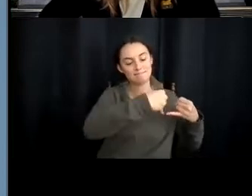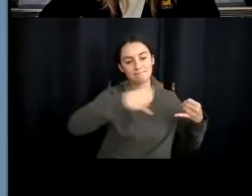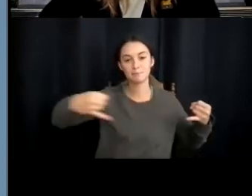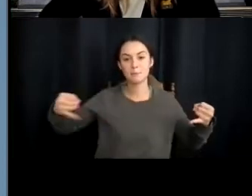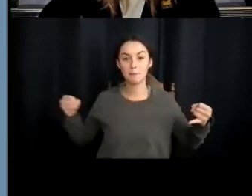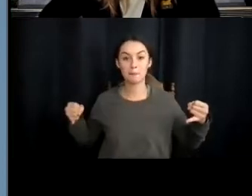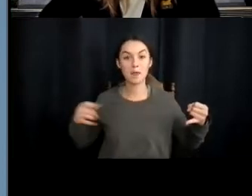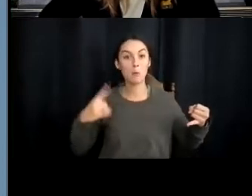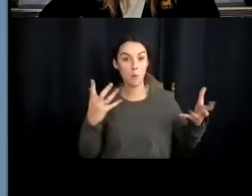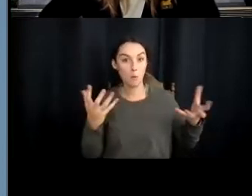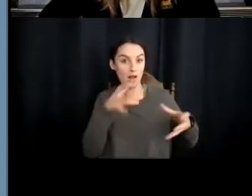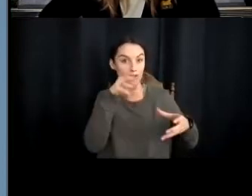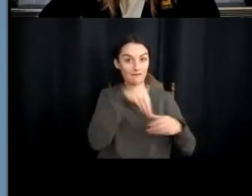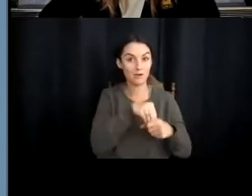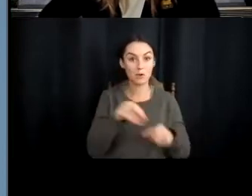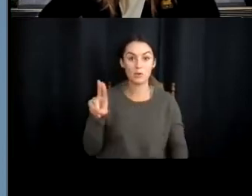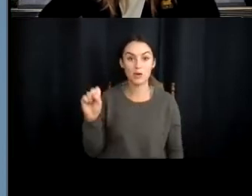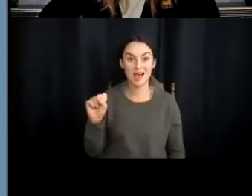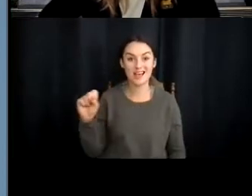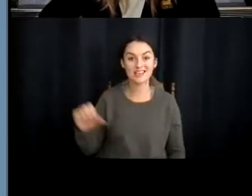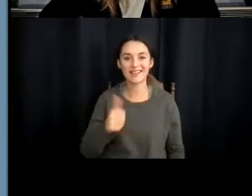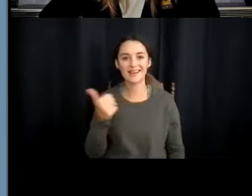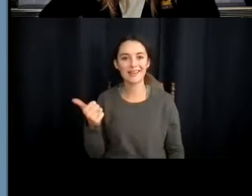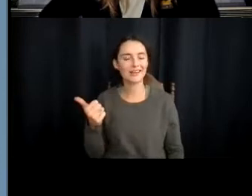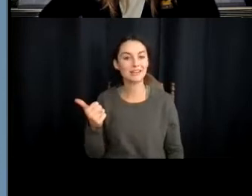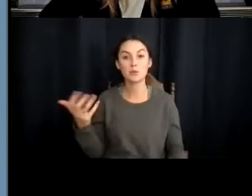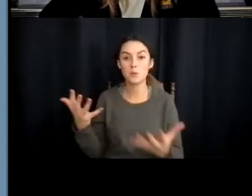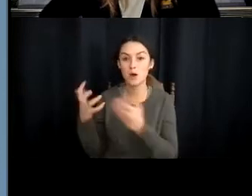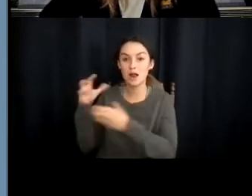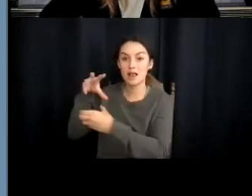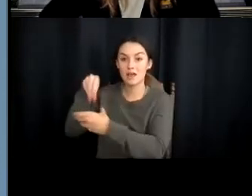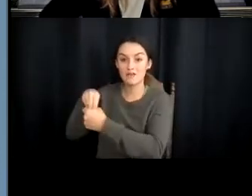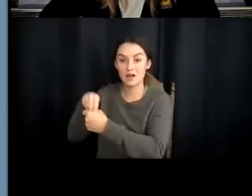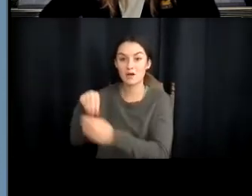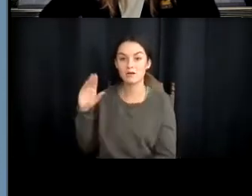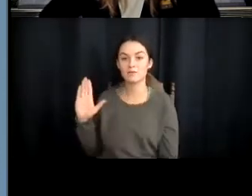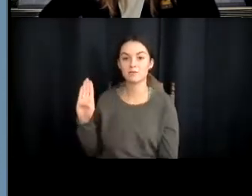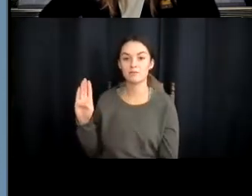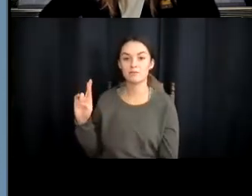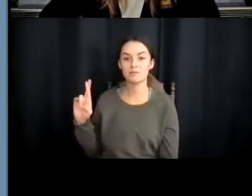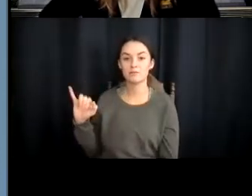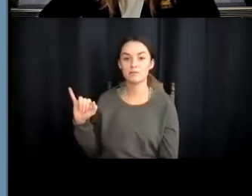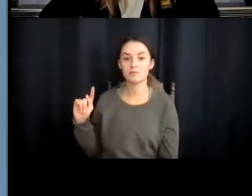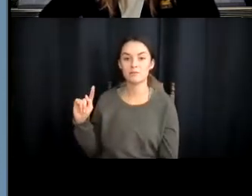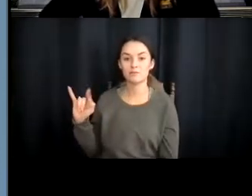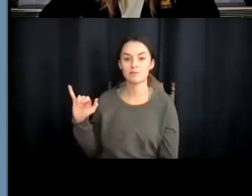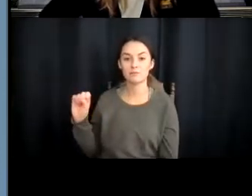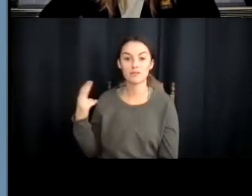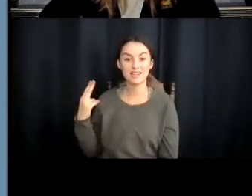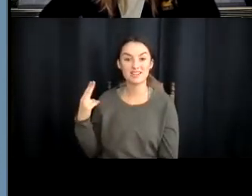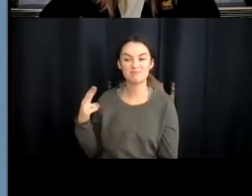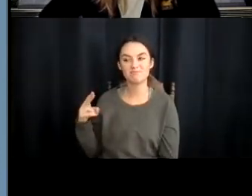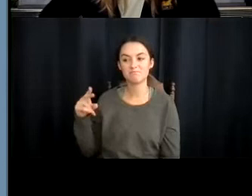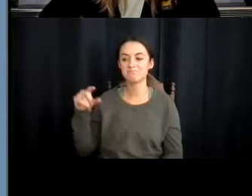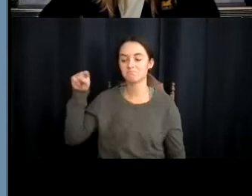form of government stood on one side, and the ones who wanted to be part of the British form of government stood on the other.